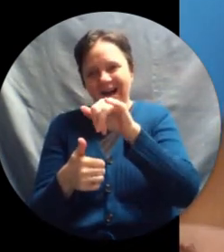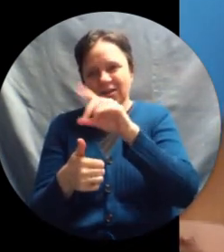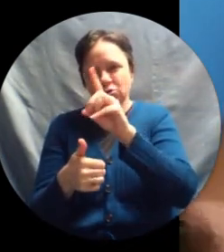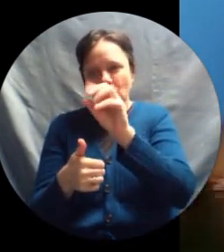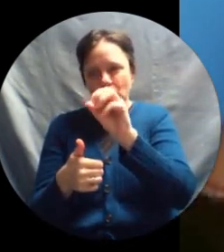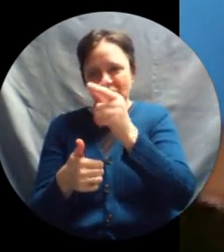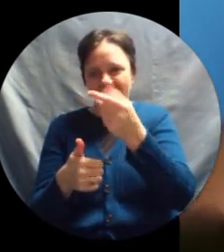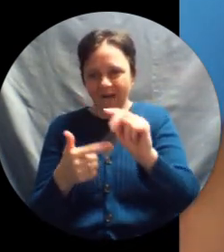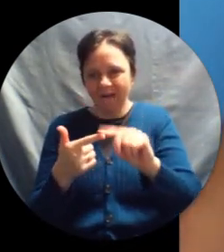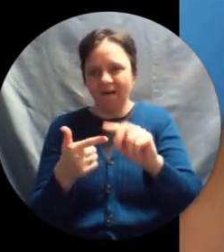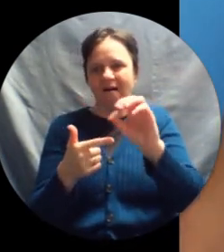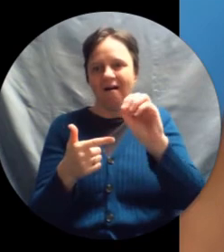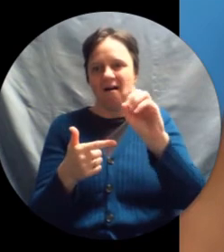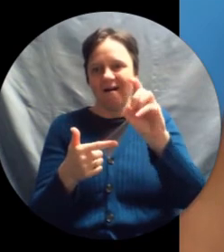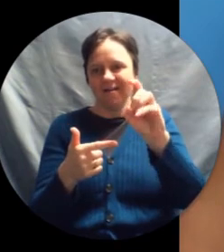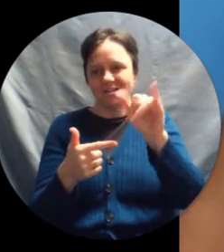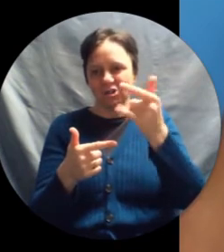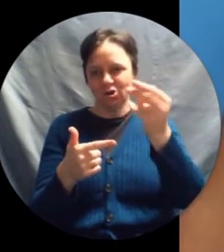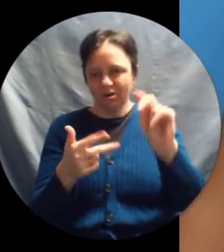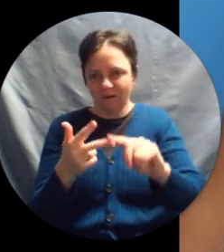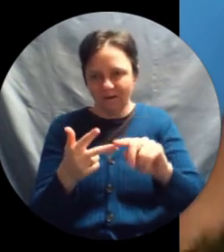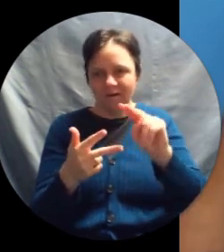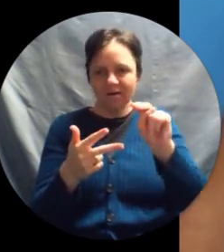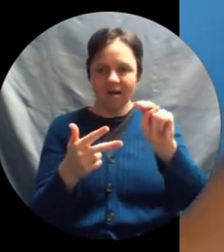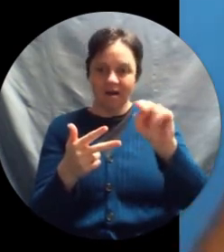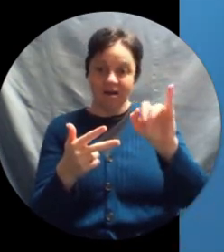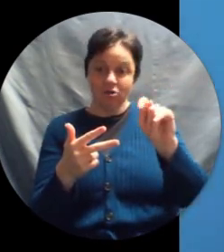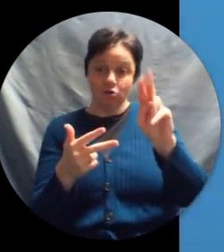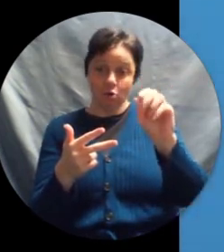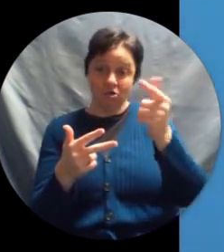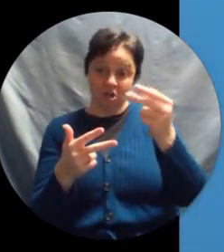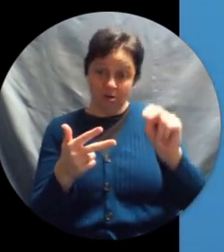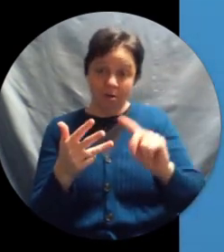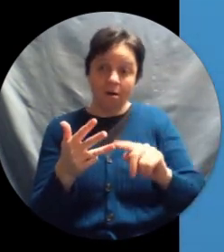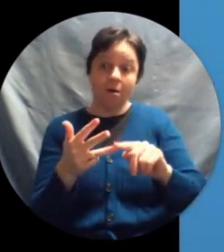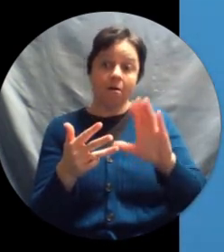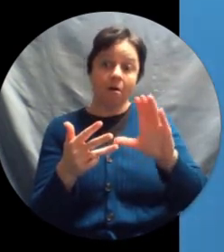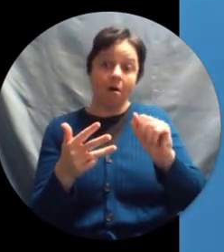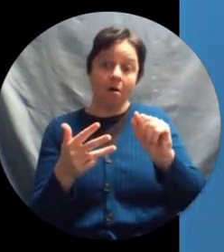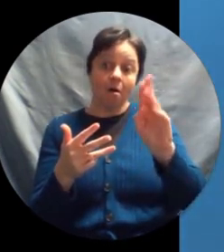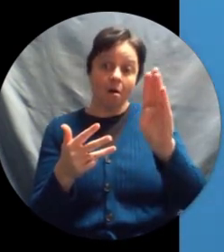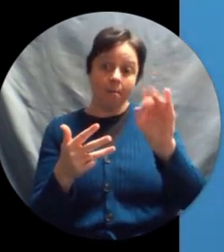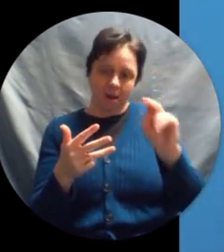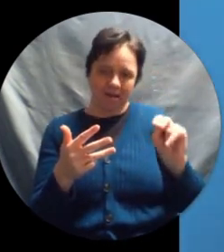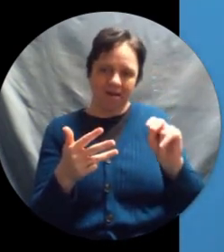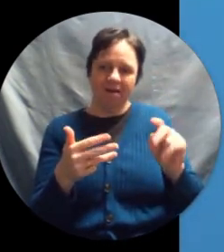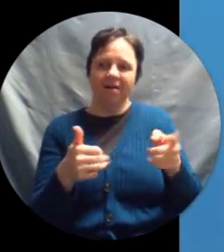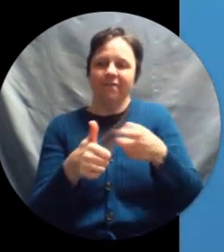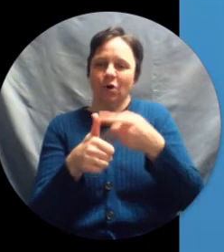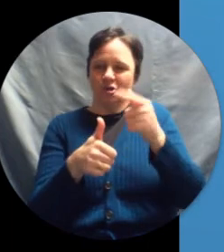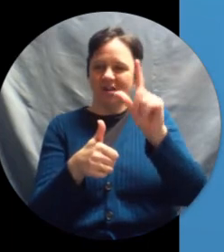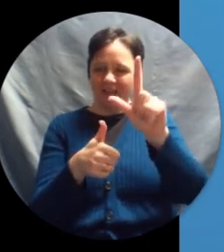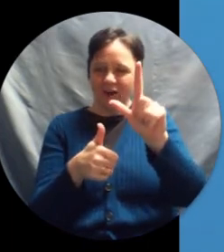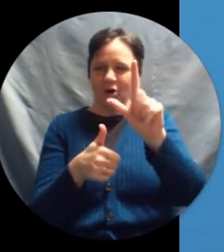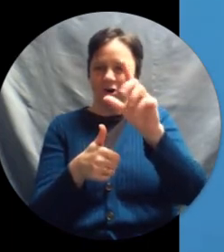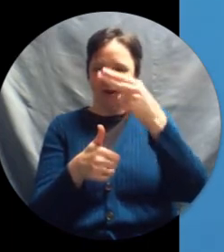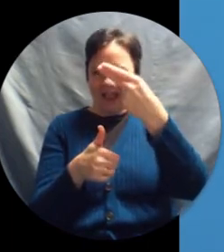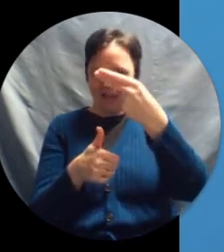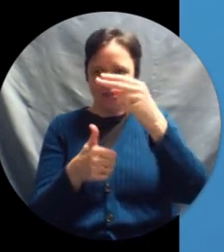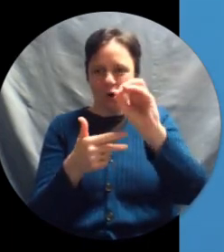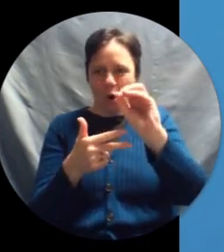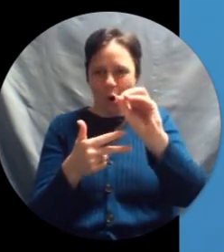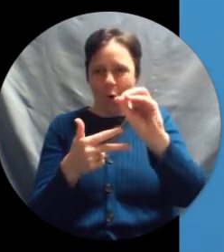or nitrogen or carbon. They have, just one letter, and it's the first letter of that element. A